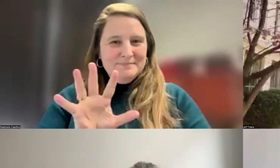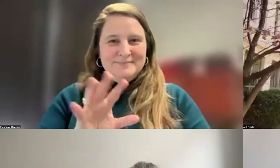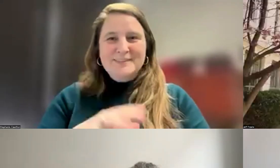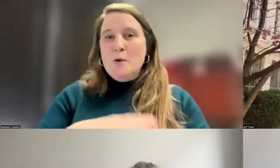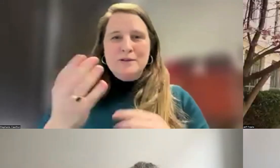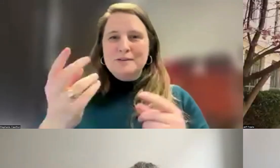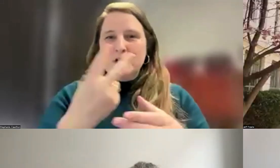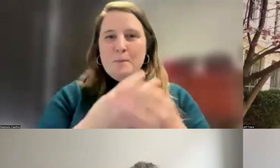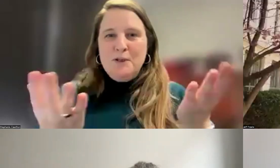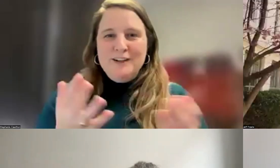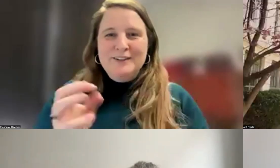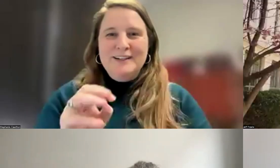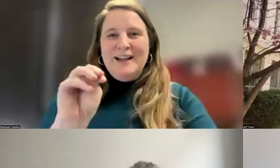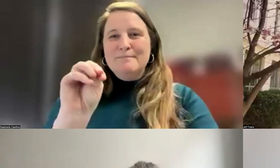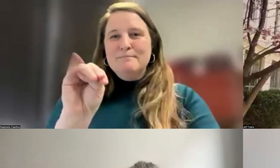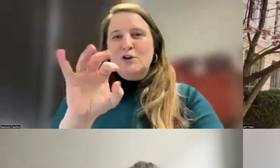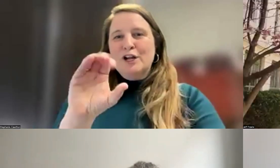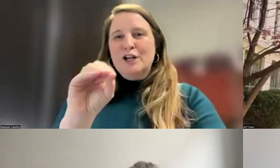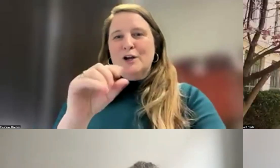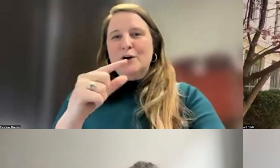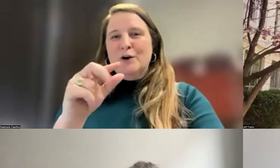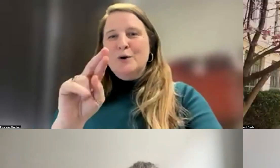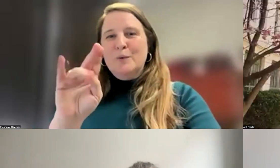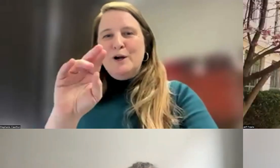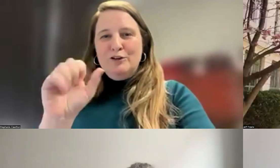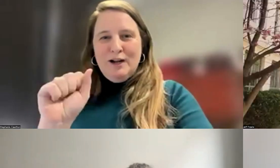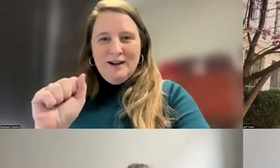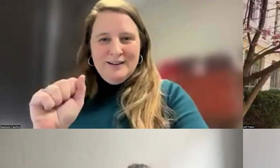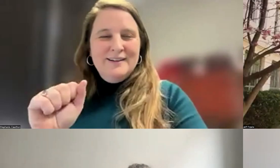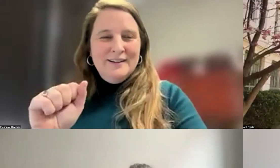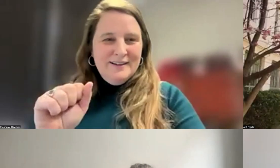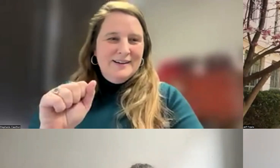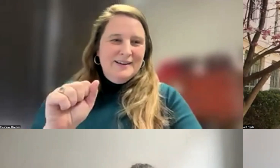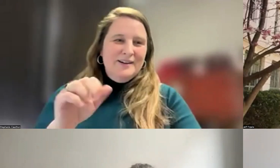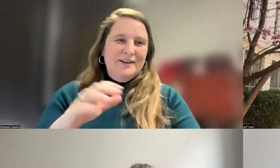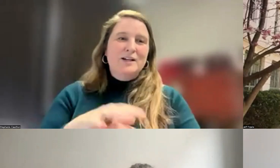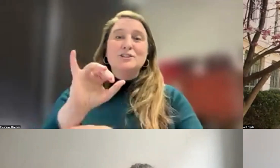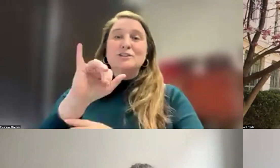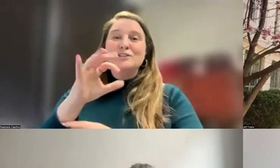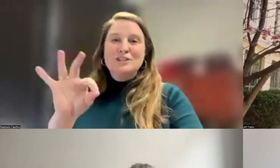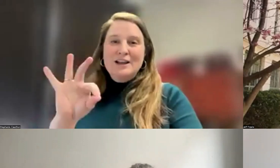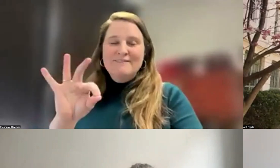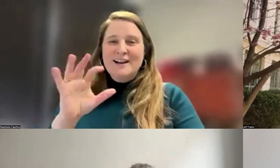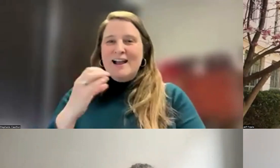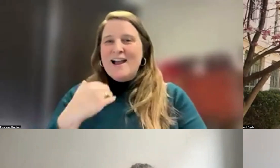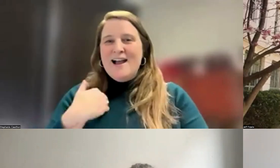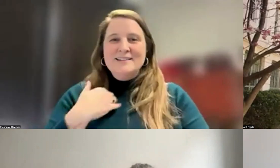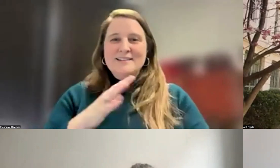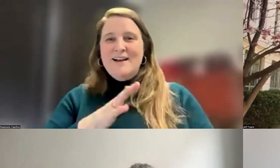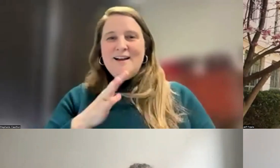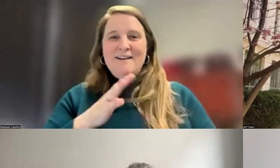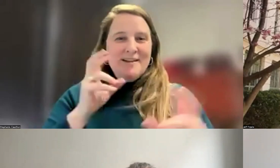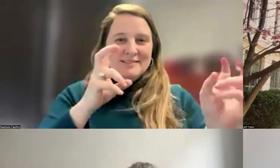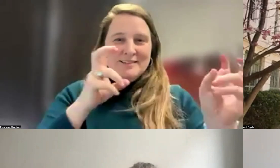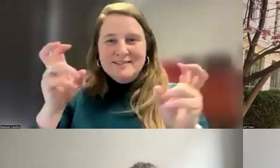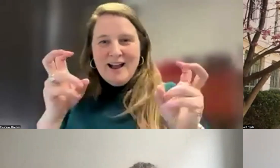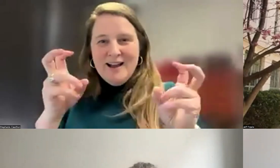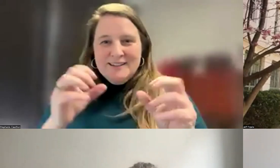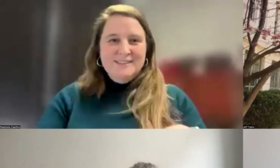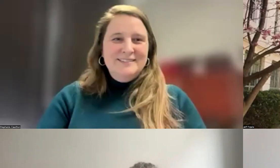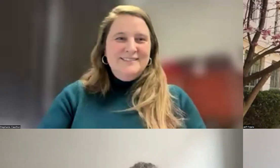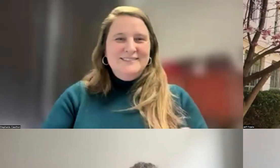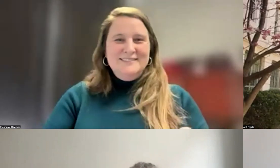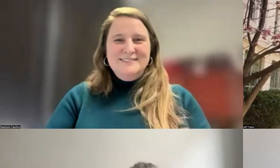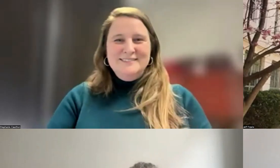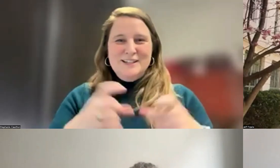Oh, here he comes. He's coming on screen. I've got them both. And I've also got Mario Guerra with me here today. So Jeff